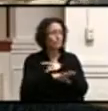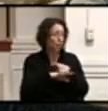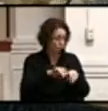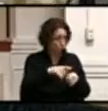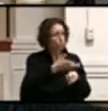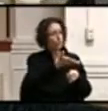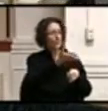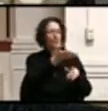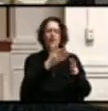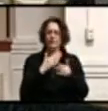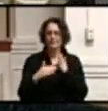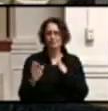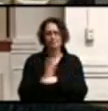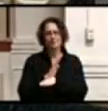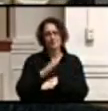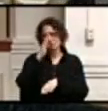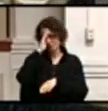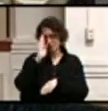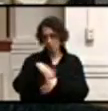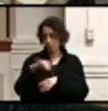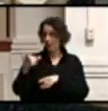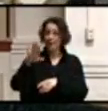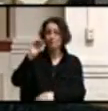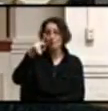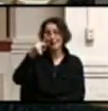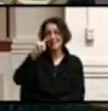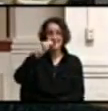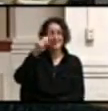they are. You know, like the bank. Like TV